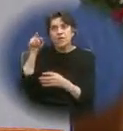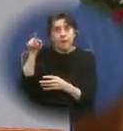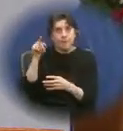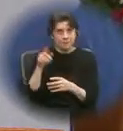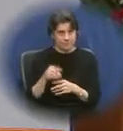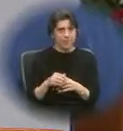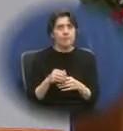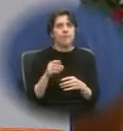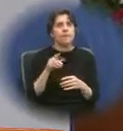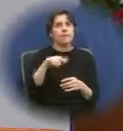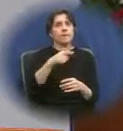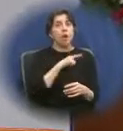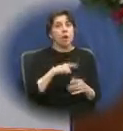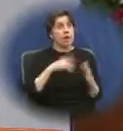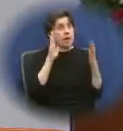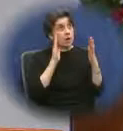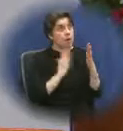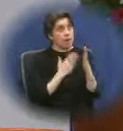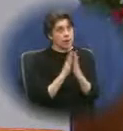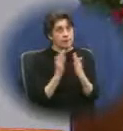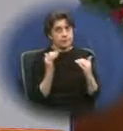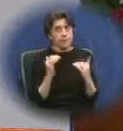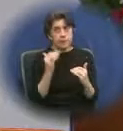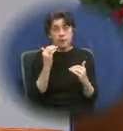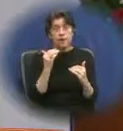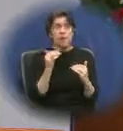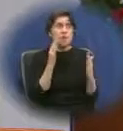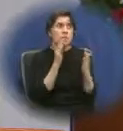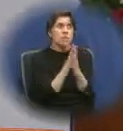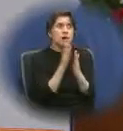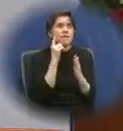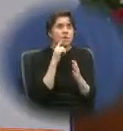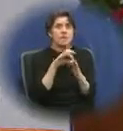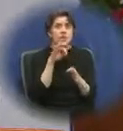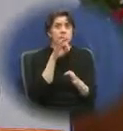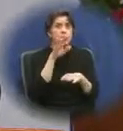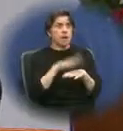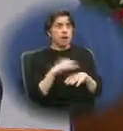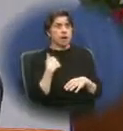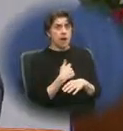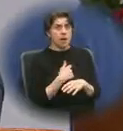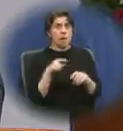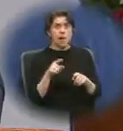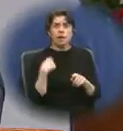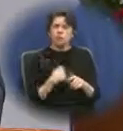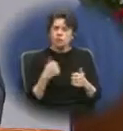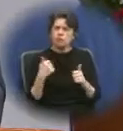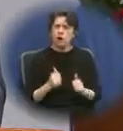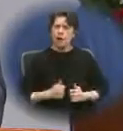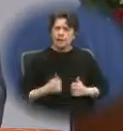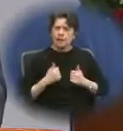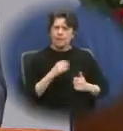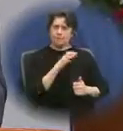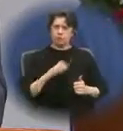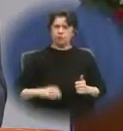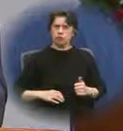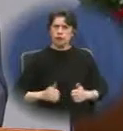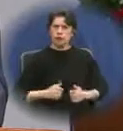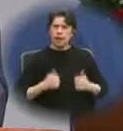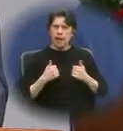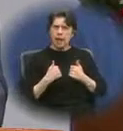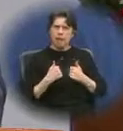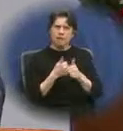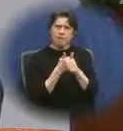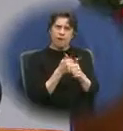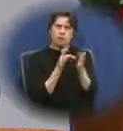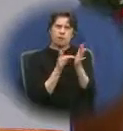prayer. For the Spirit of the Lord to be upon us as we strive to live Christian lives in the examples of Jesus and the New